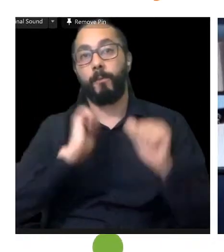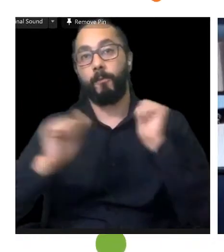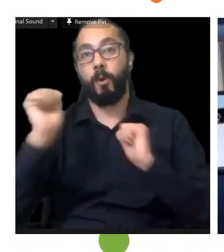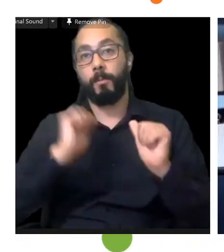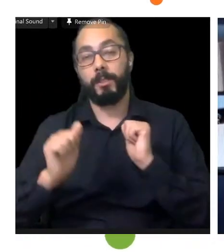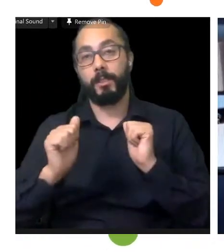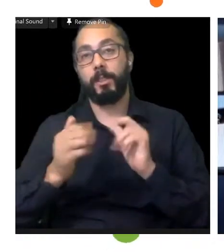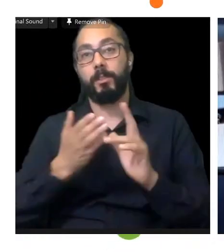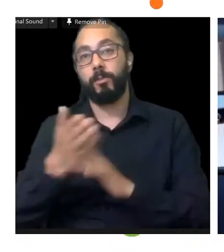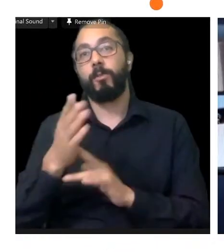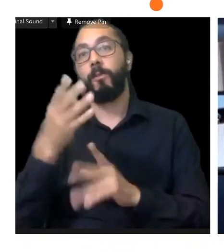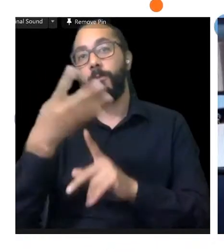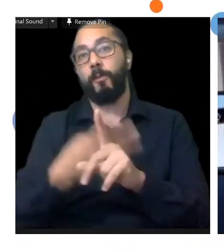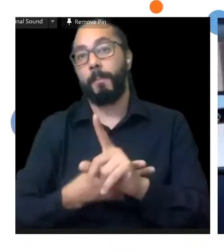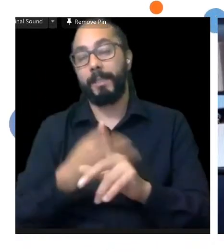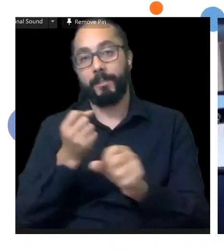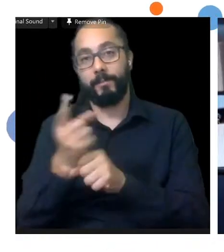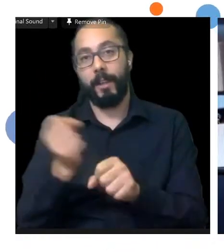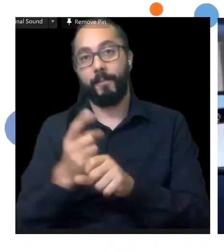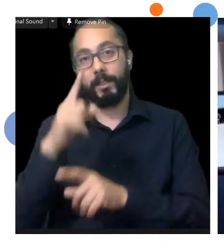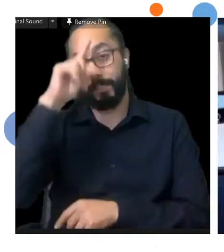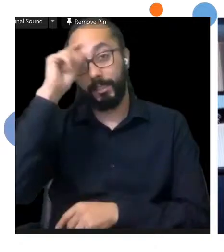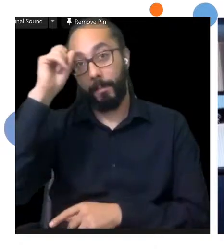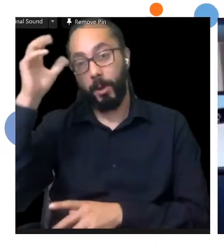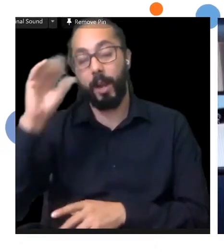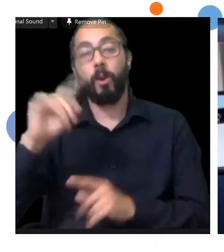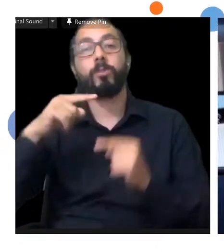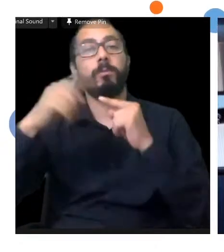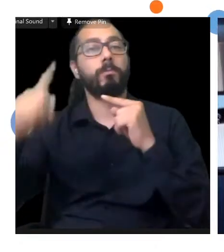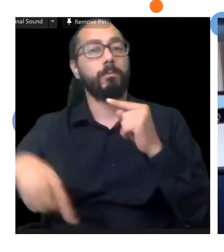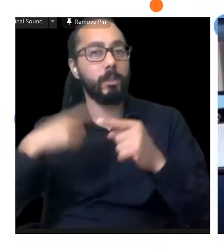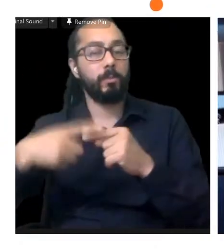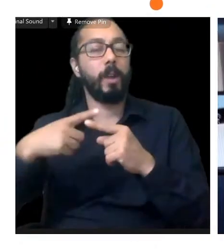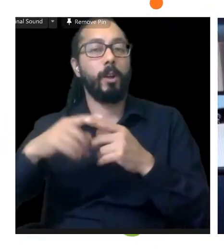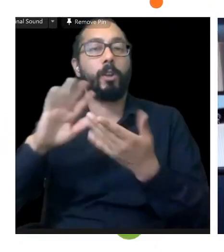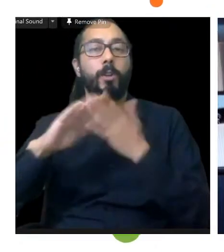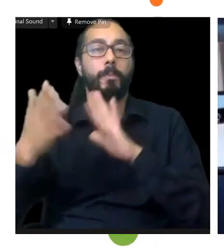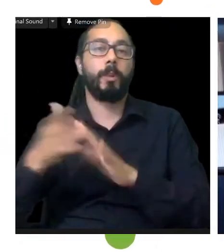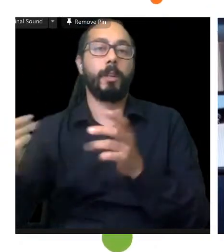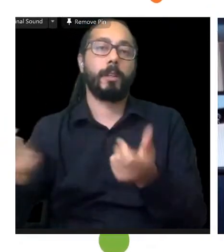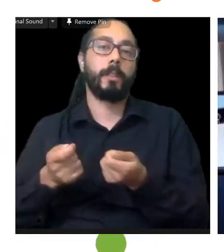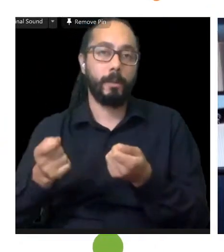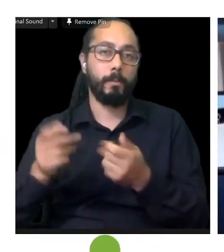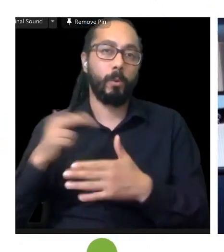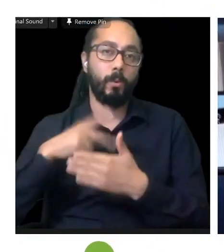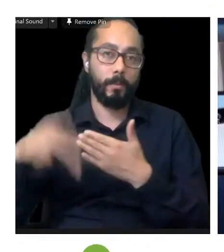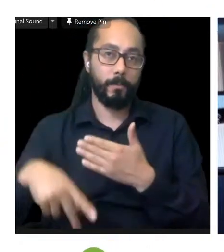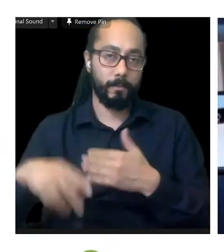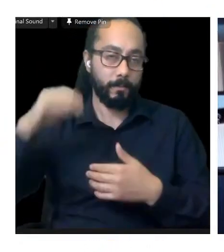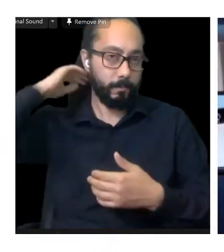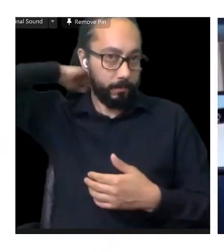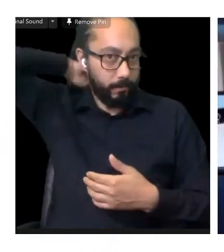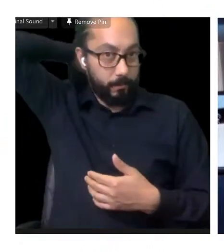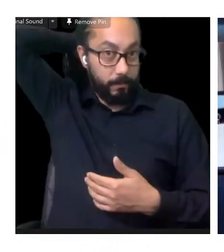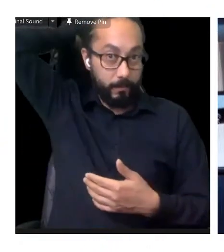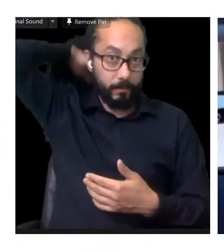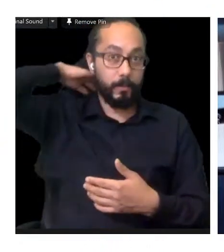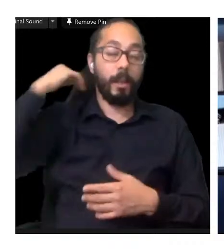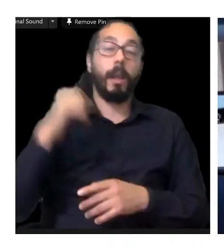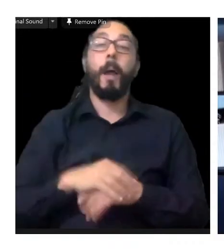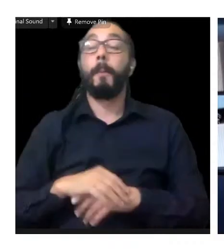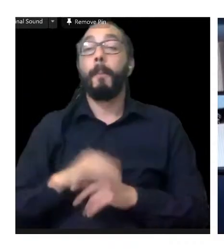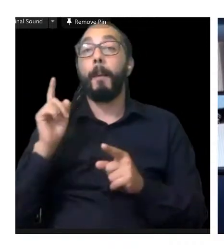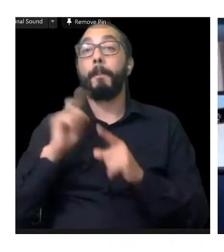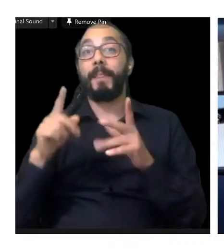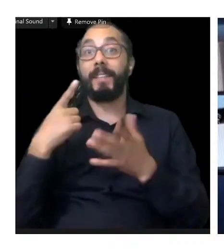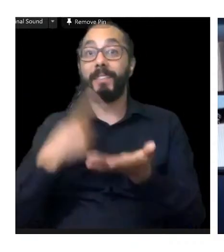as well as year-round community engagement programming. For us, conversations about patron attendance and donor behavior is of great interest, as